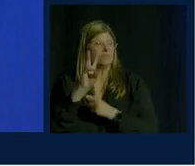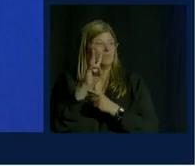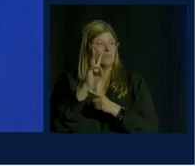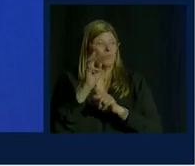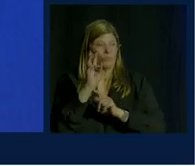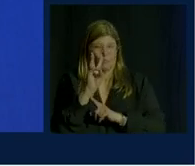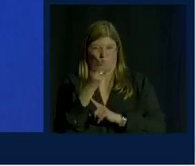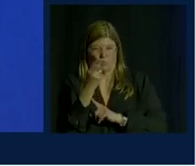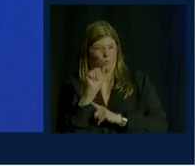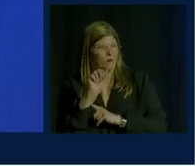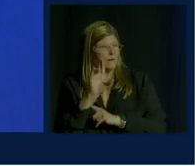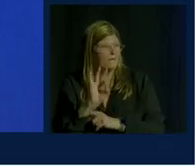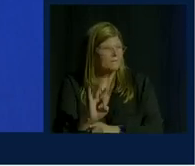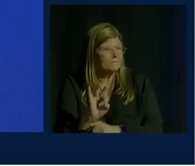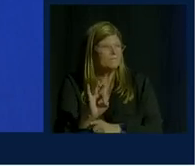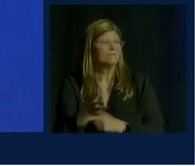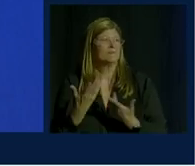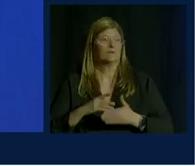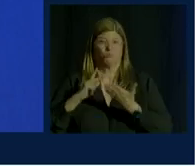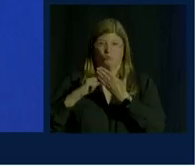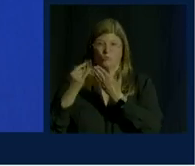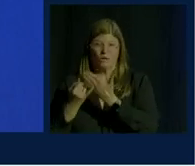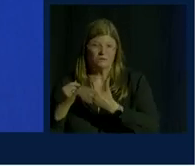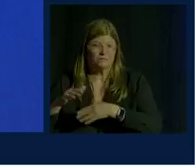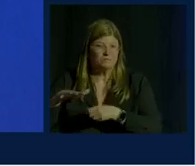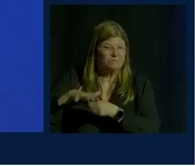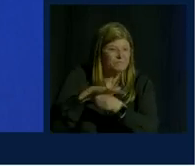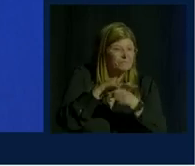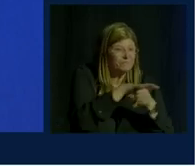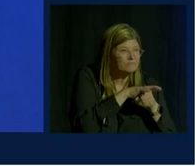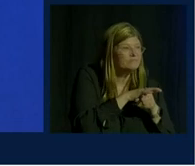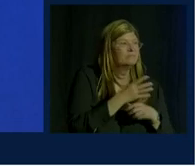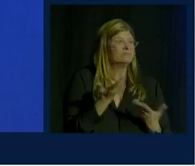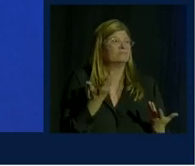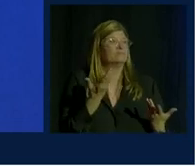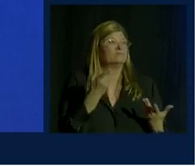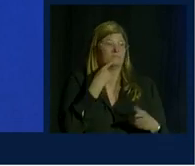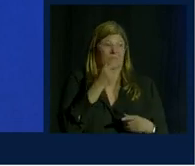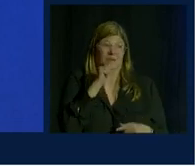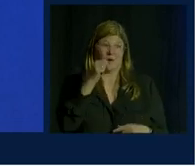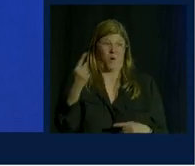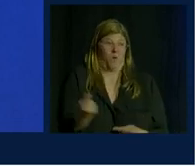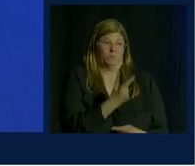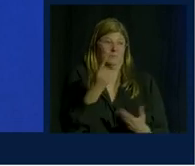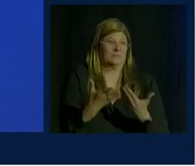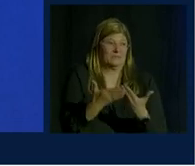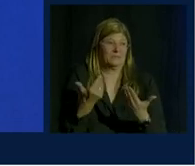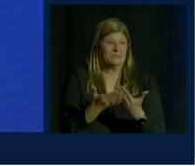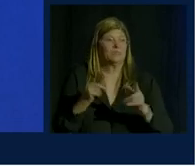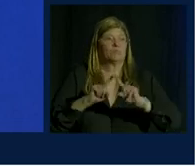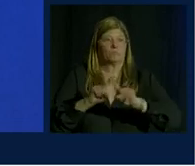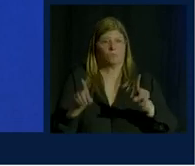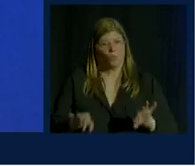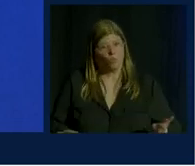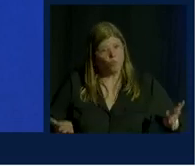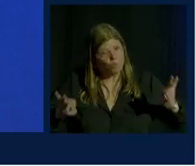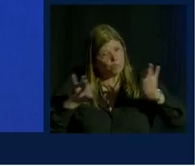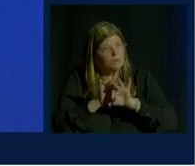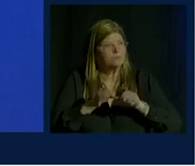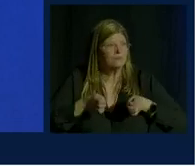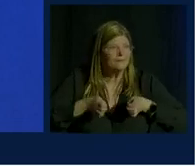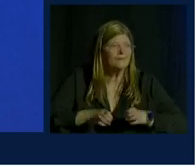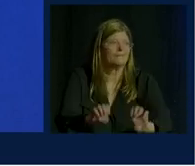Reed and so many projects in between. And today we have some big updates on a project that hasn't always